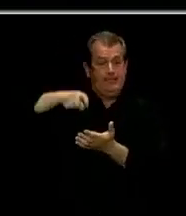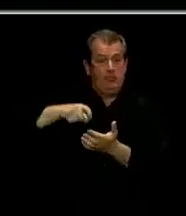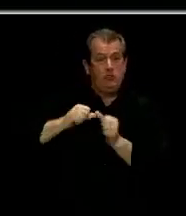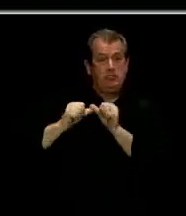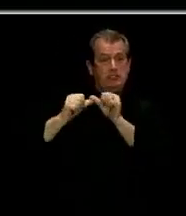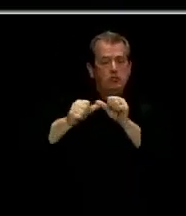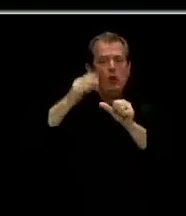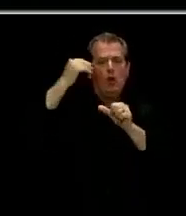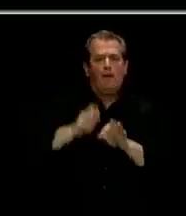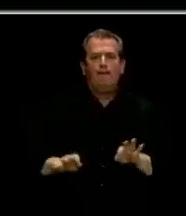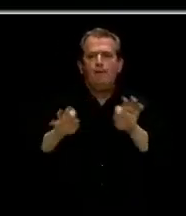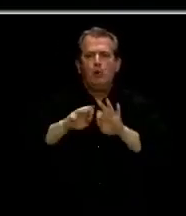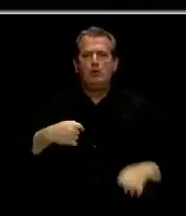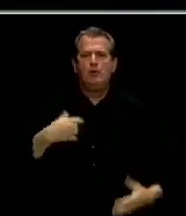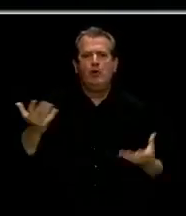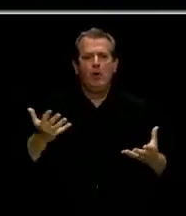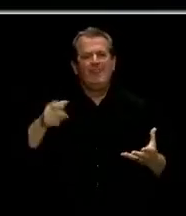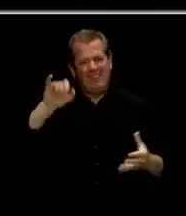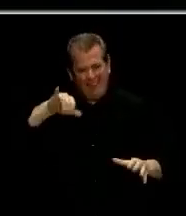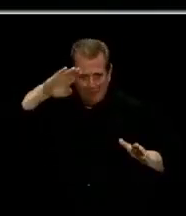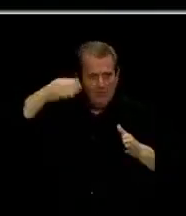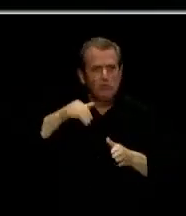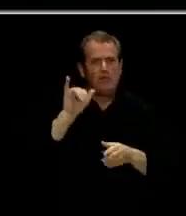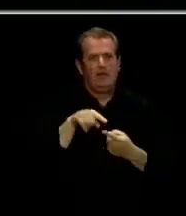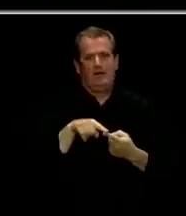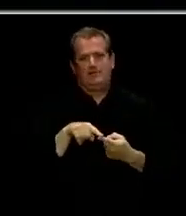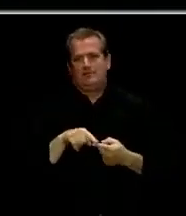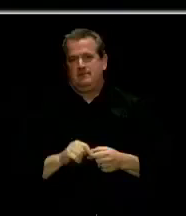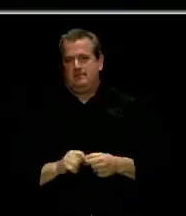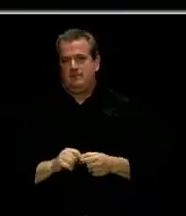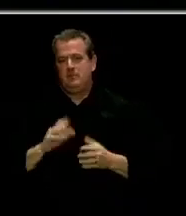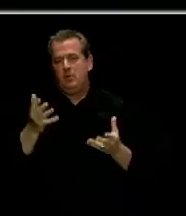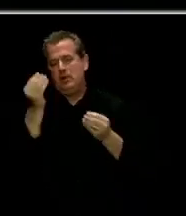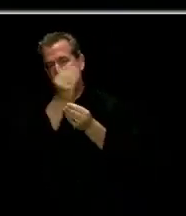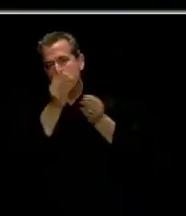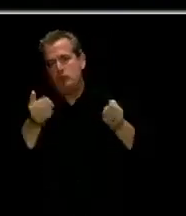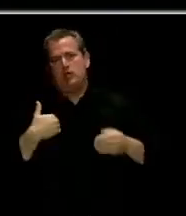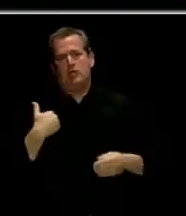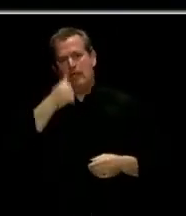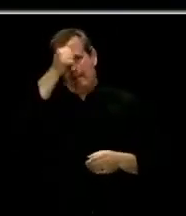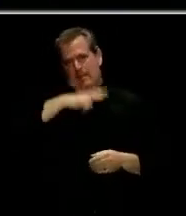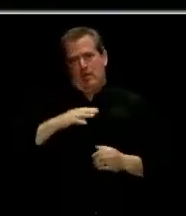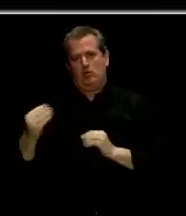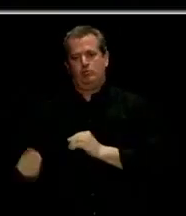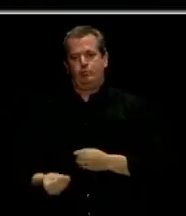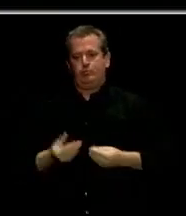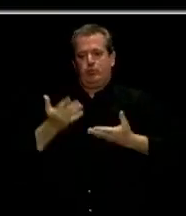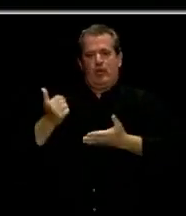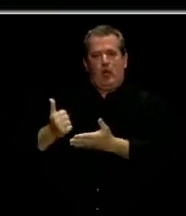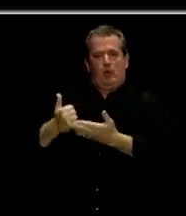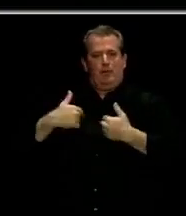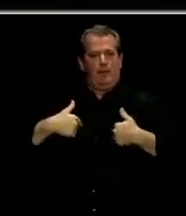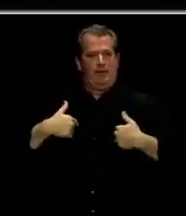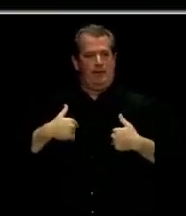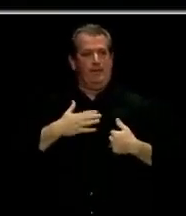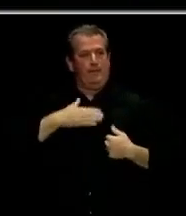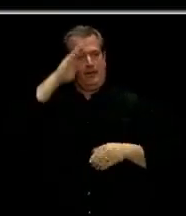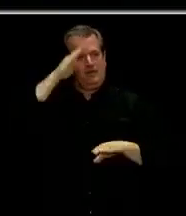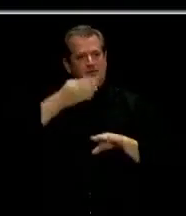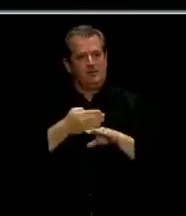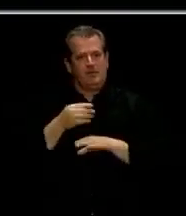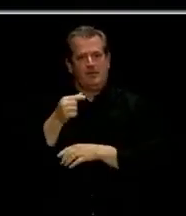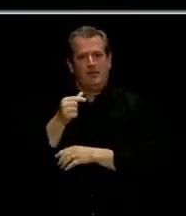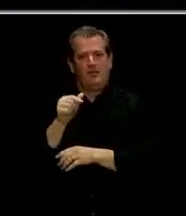that truly matter. So I want to talk to you about a young man who inspires me, and he's my son. Gabriel is